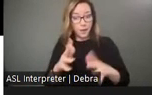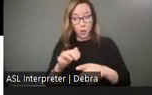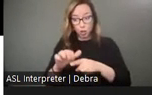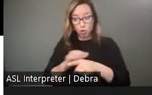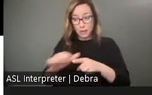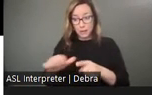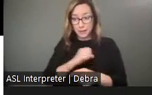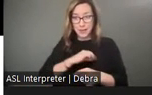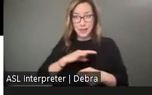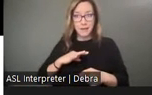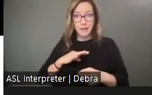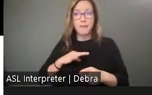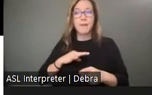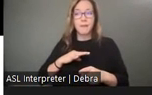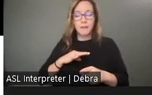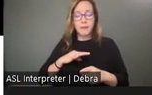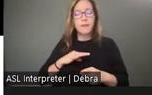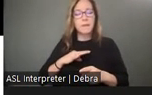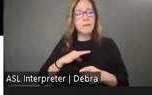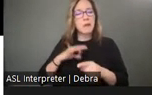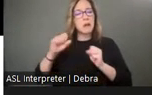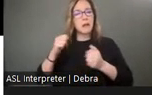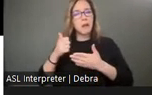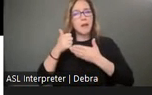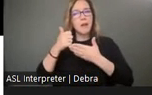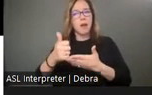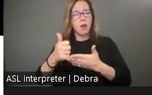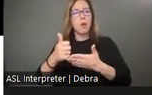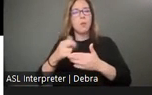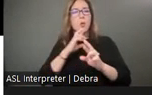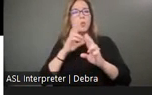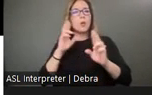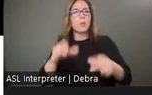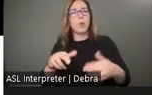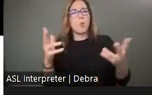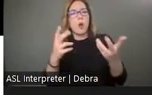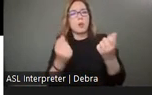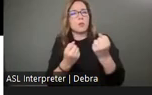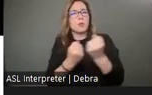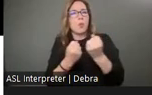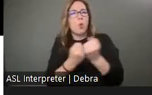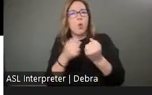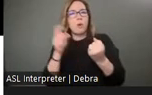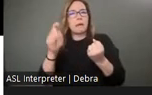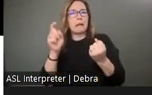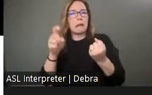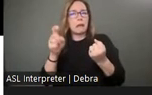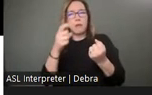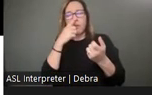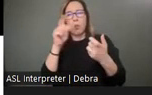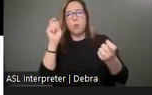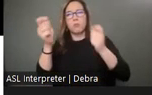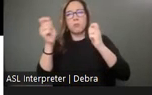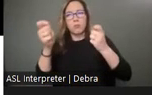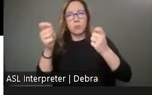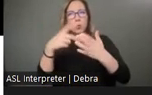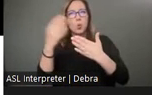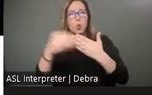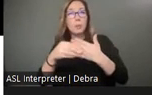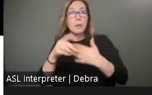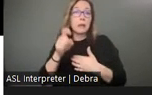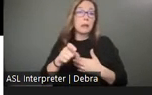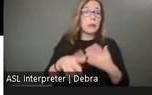staff, they're able to help you in reporting what support might be needed to modify that program. Do you need